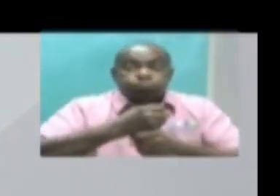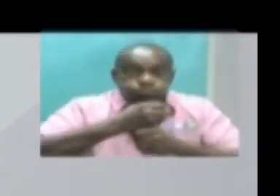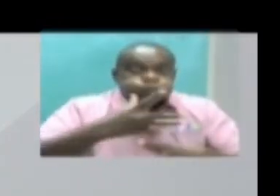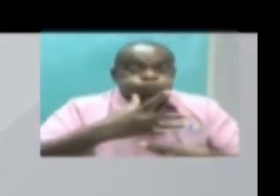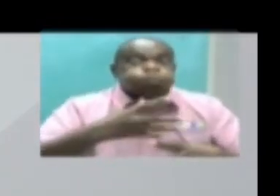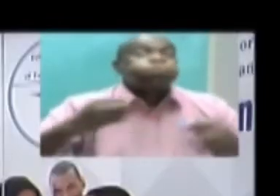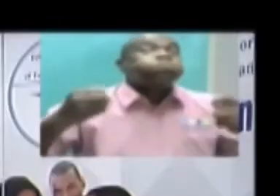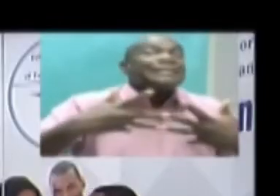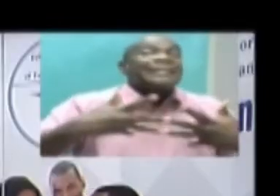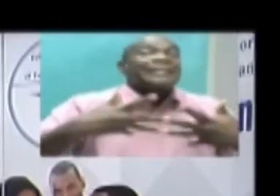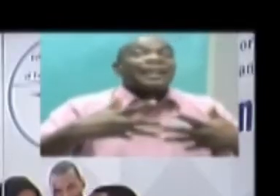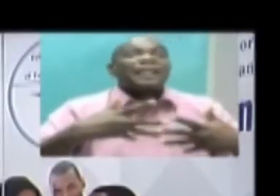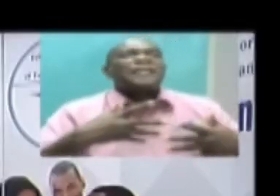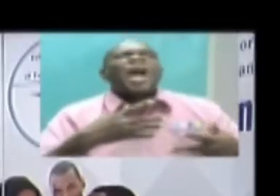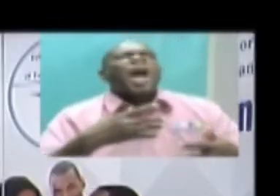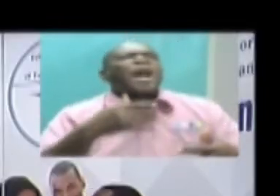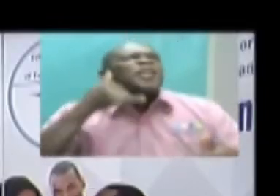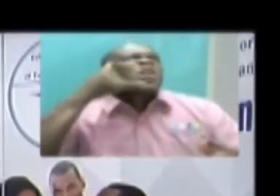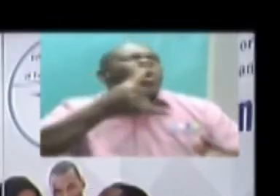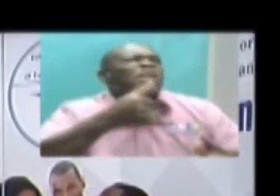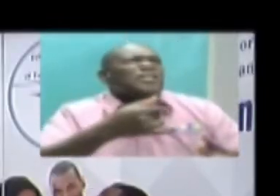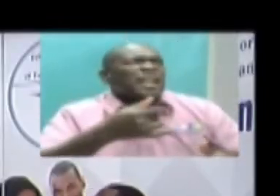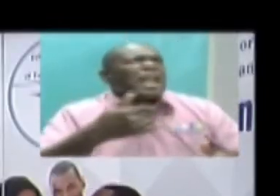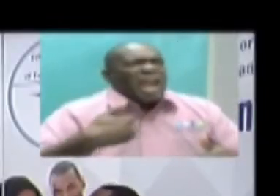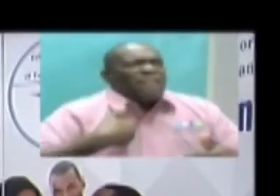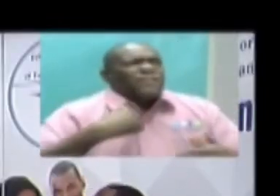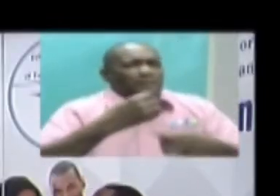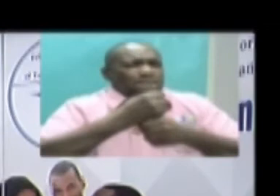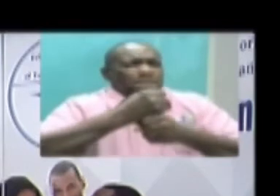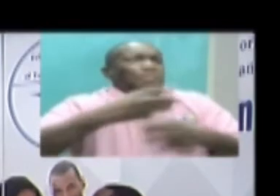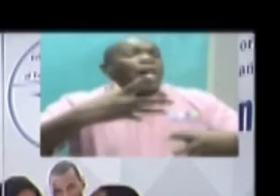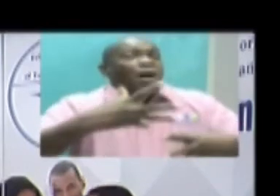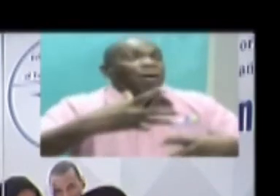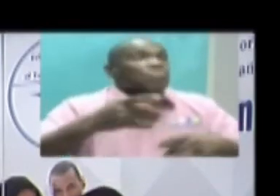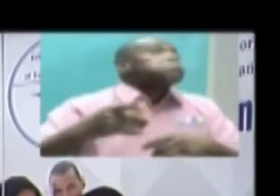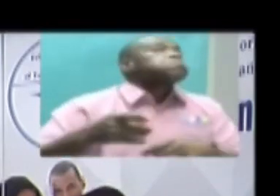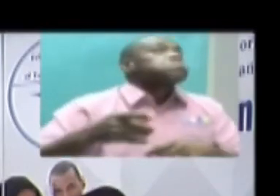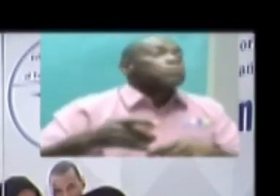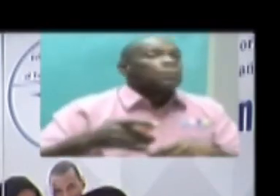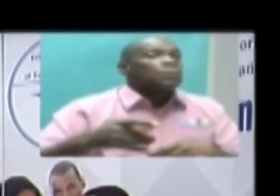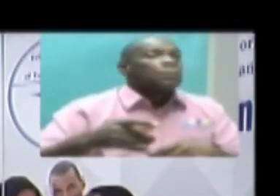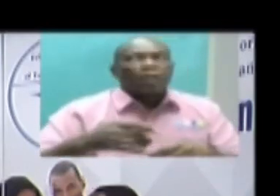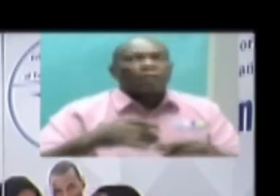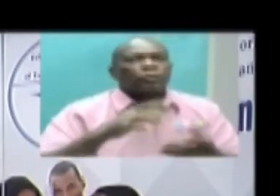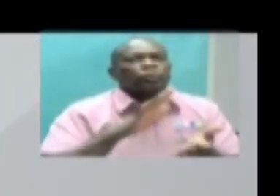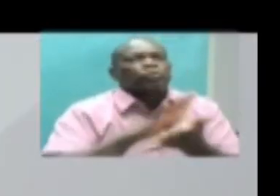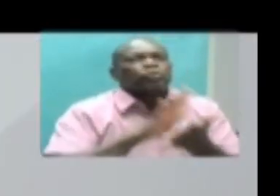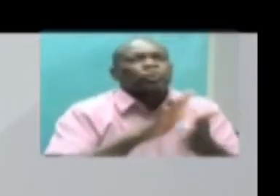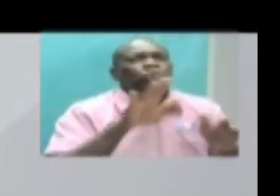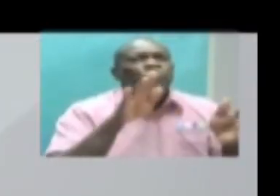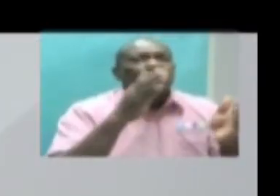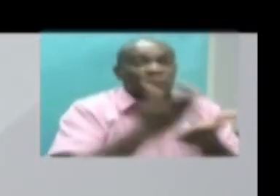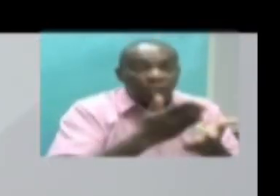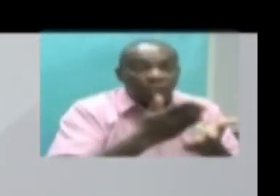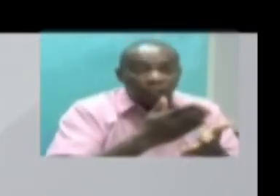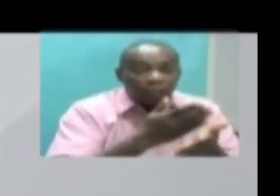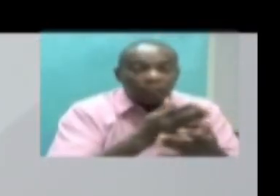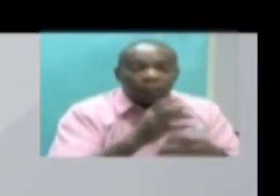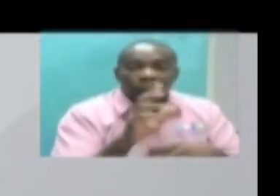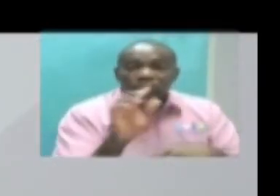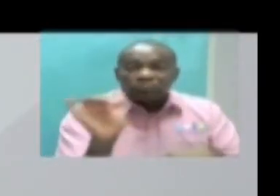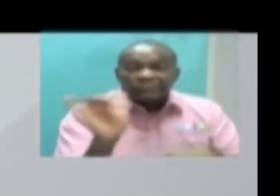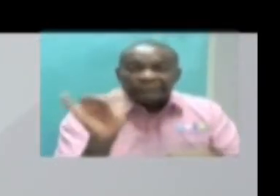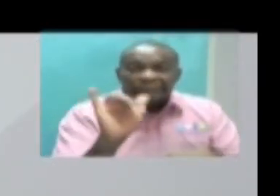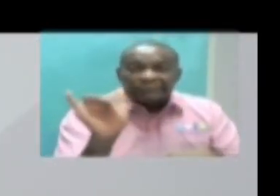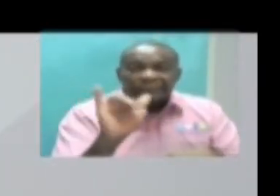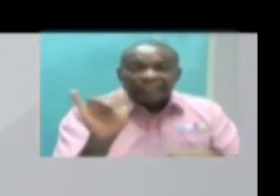and that's it for the day. Now that has gone online, Zoom bombing, where they're coming online, throwing in these